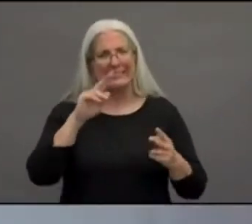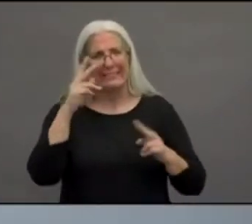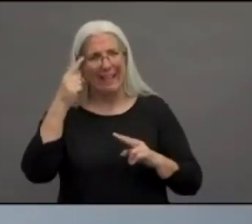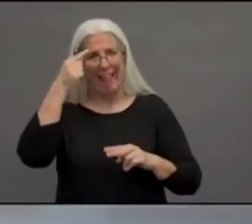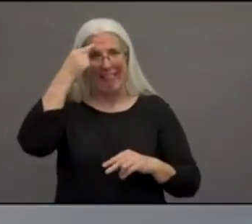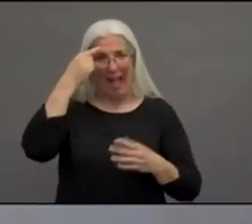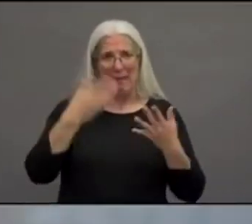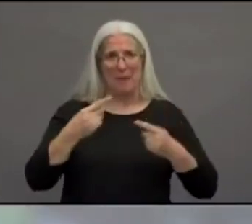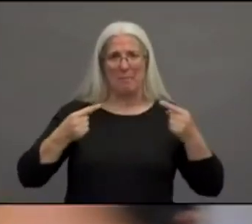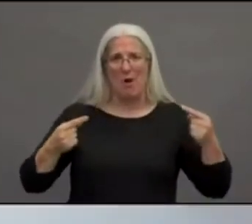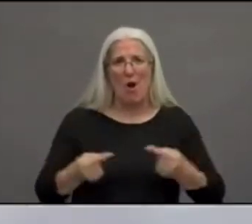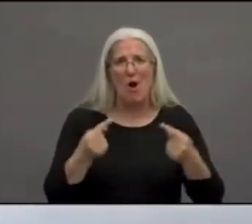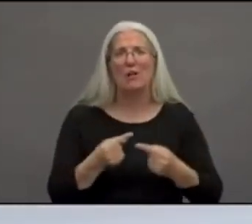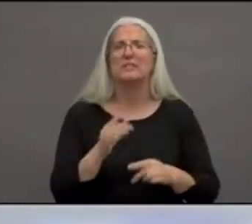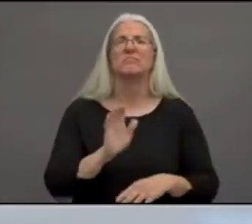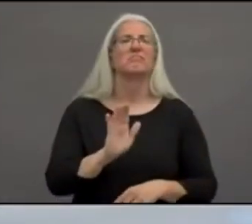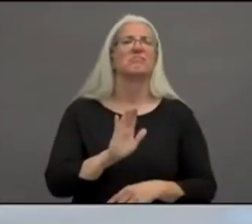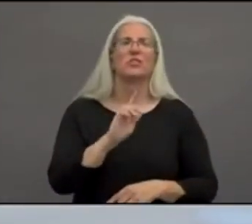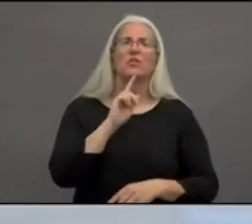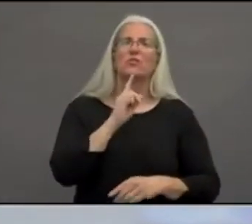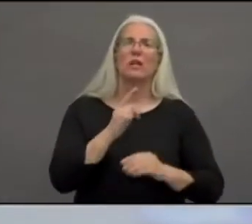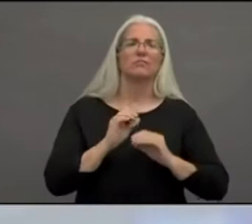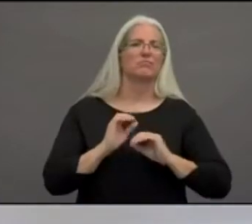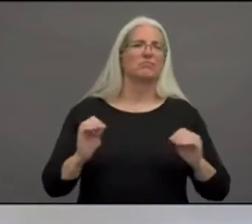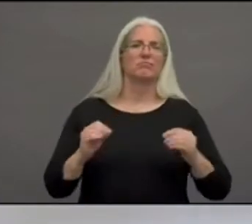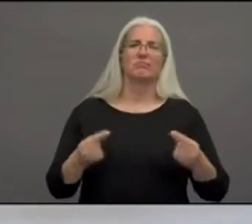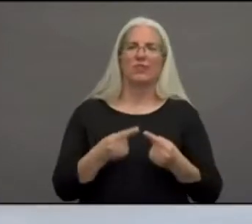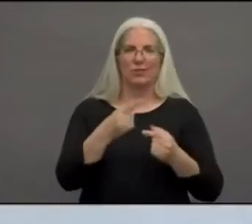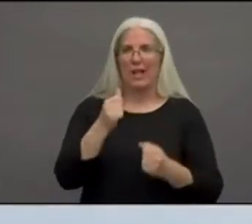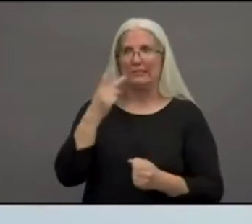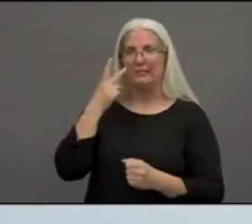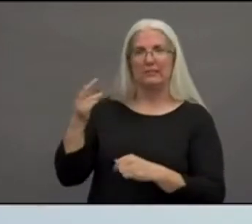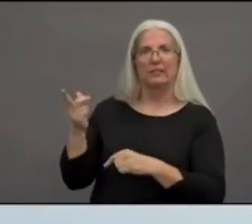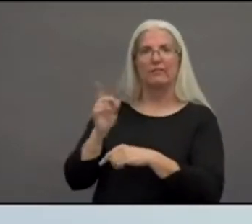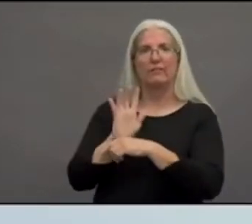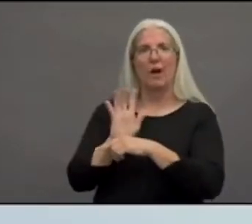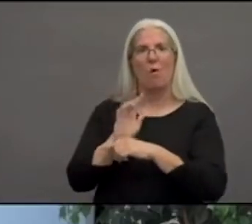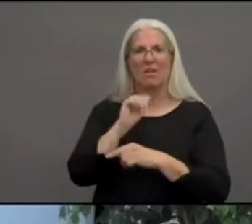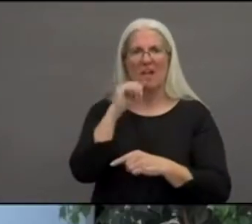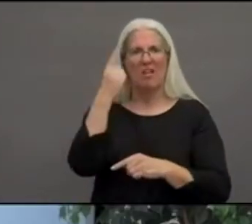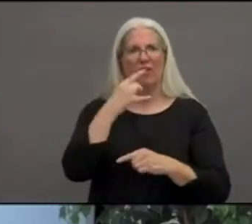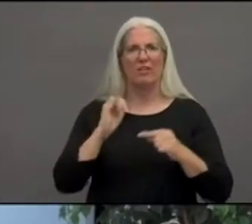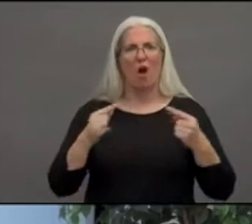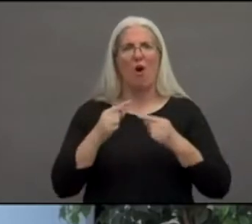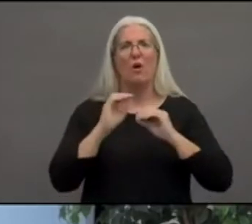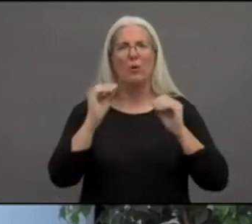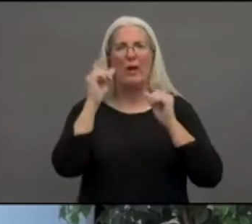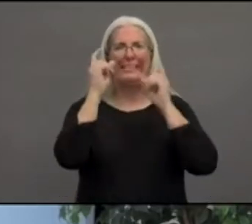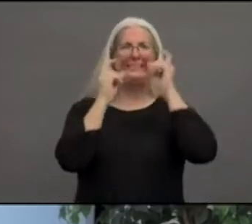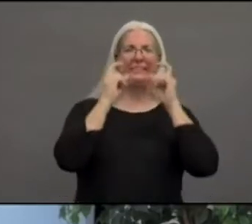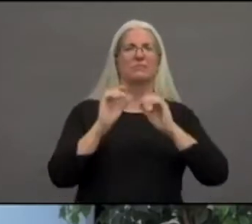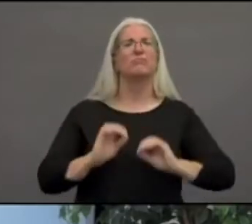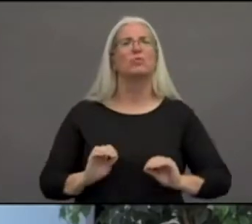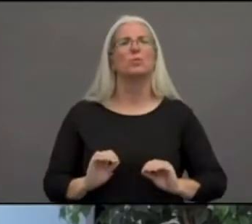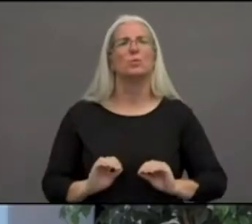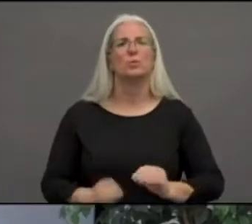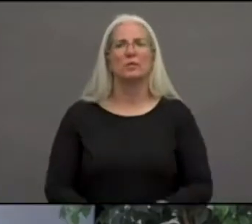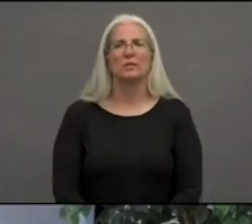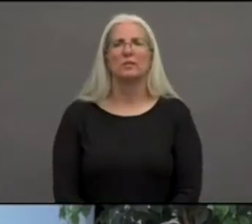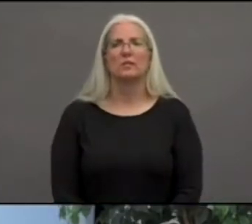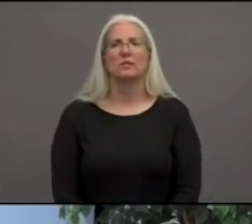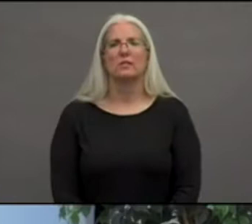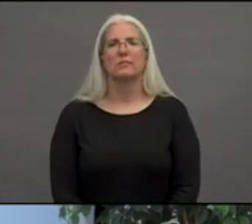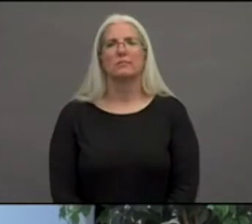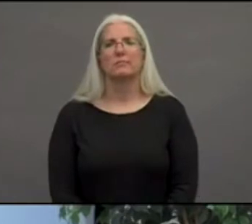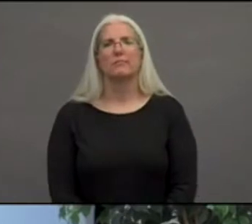on the video that did not look painful at all. So a lot of people are saying the hours don't work for me,